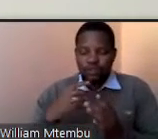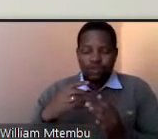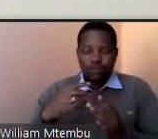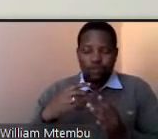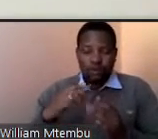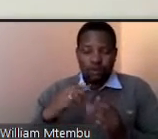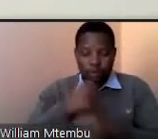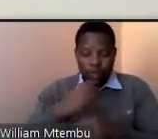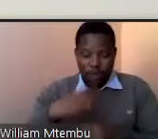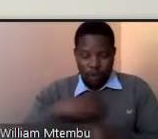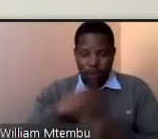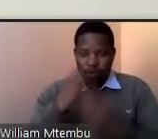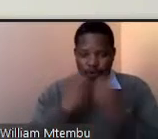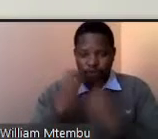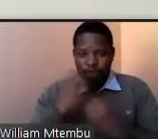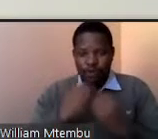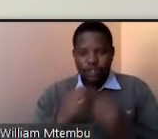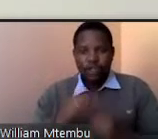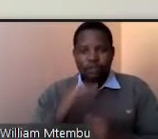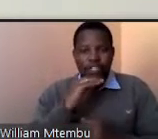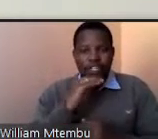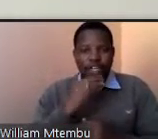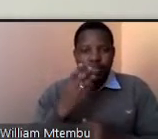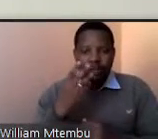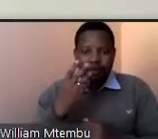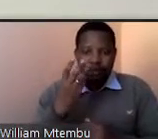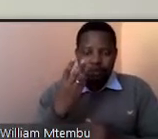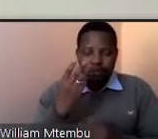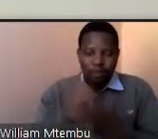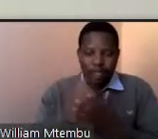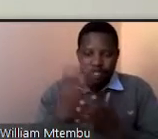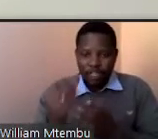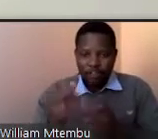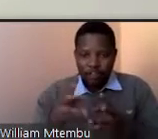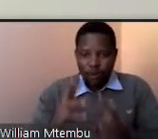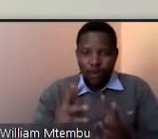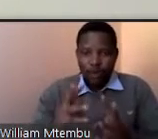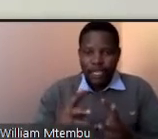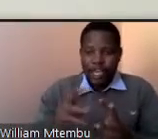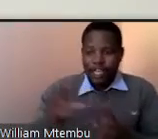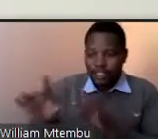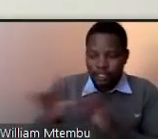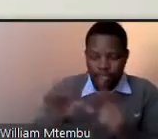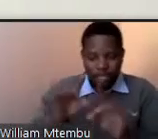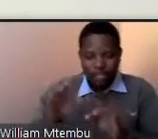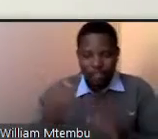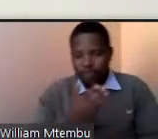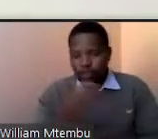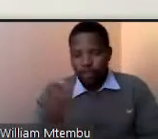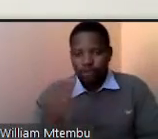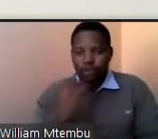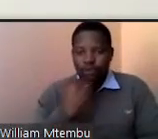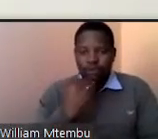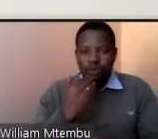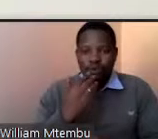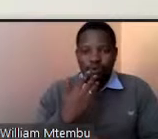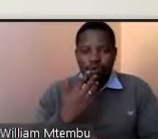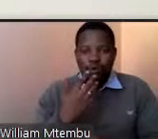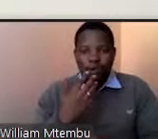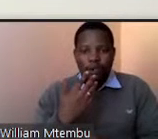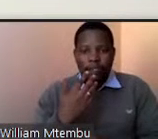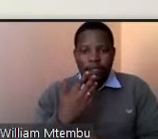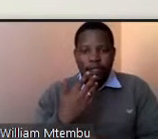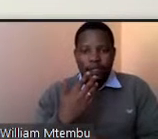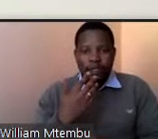be a criteria that is used to select those who are more likely